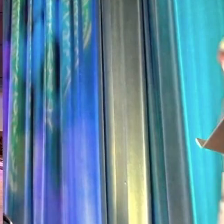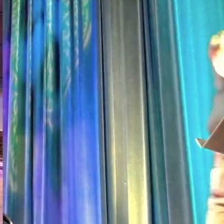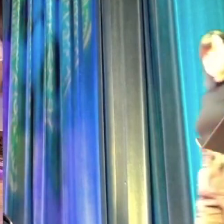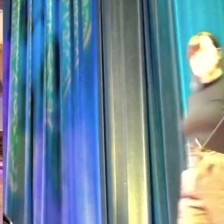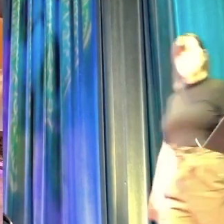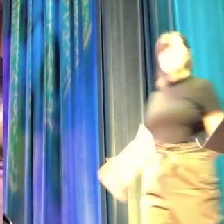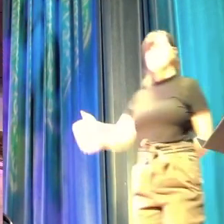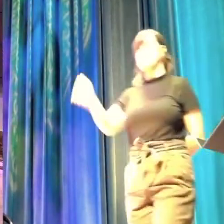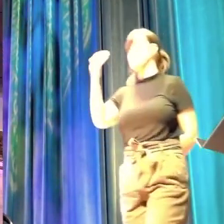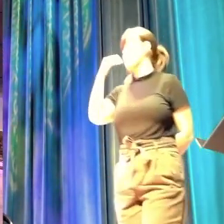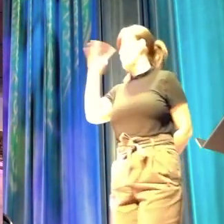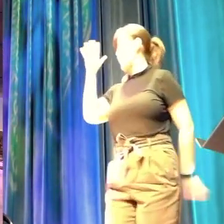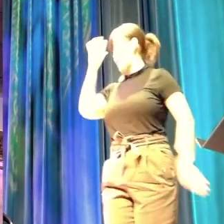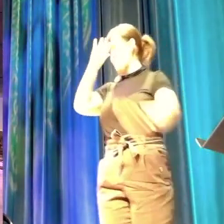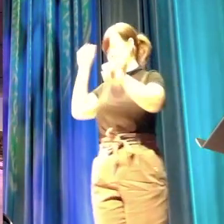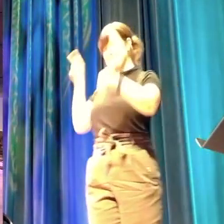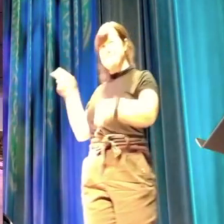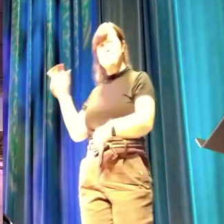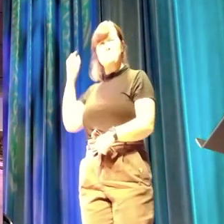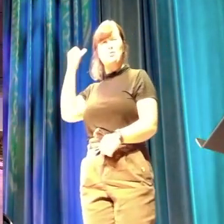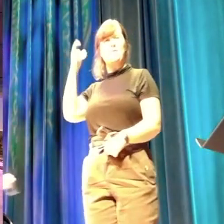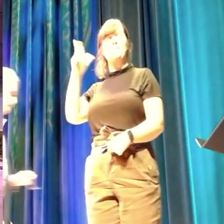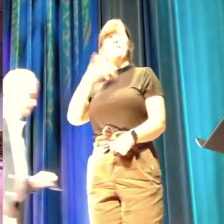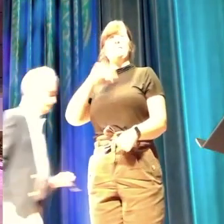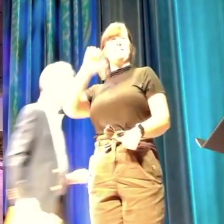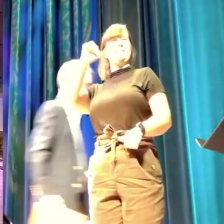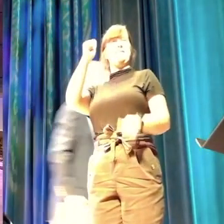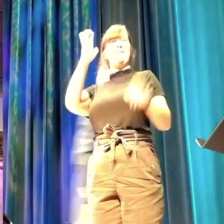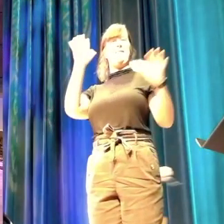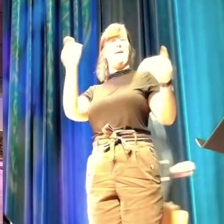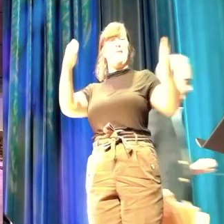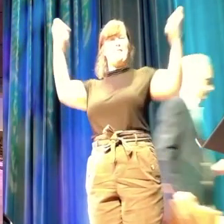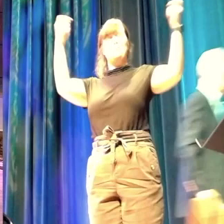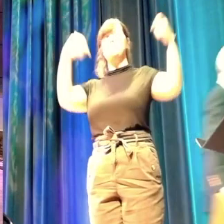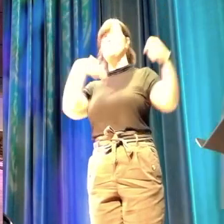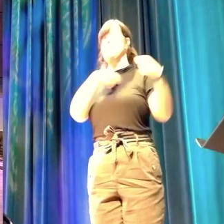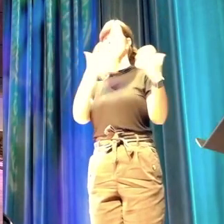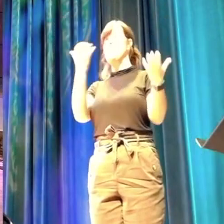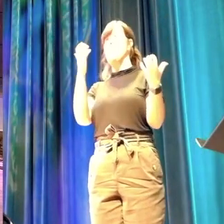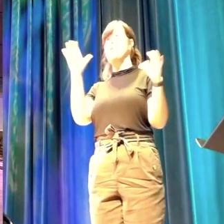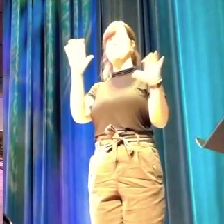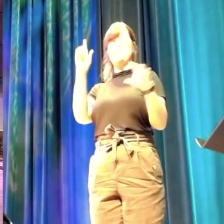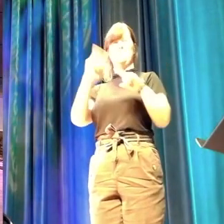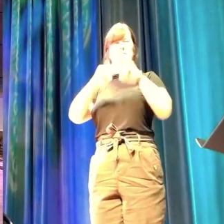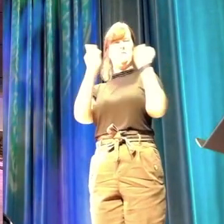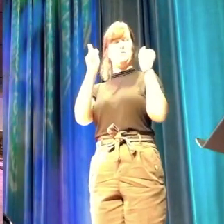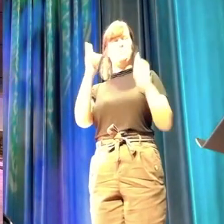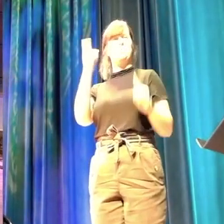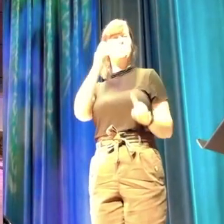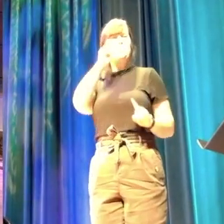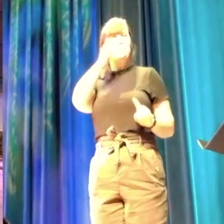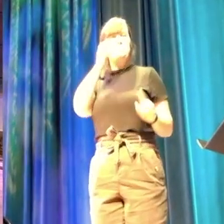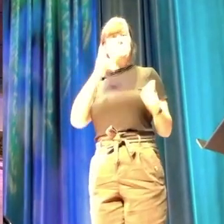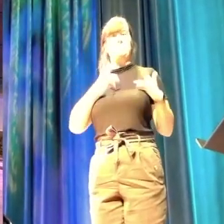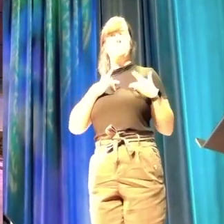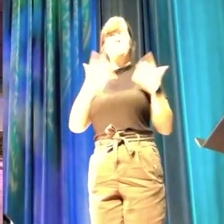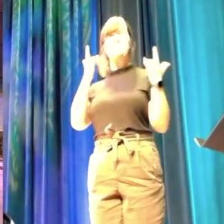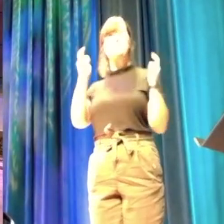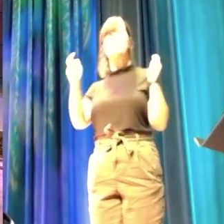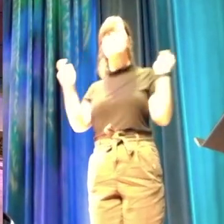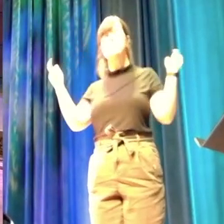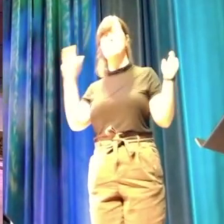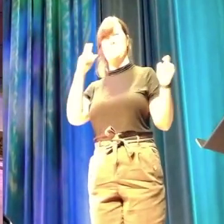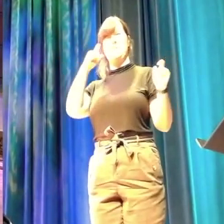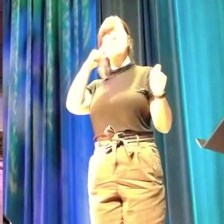Thank you, President Massey. This being our 10th anniversary, we wanted to do something different, something big, and we think